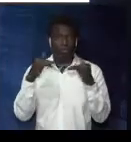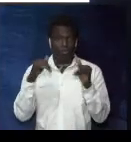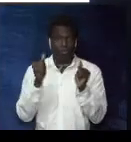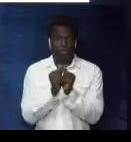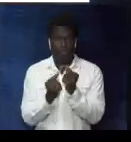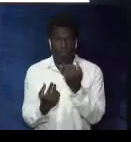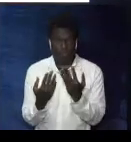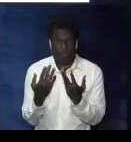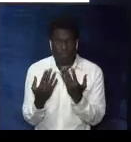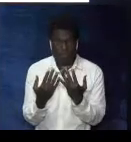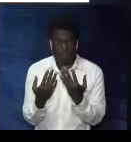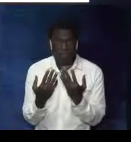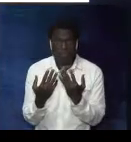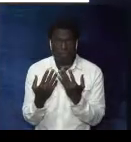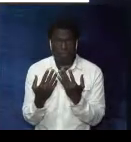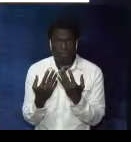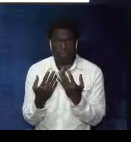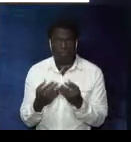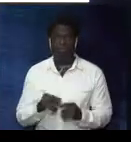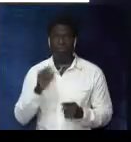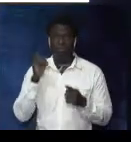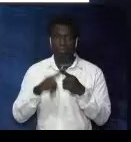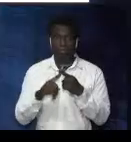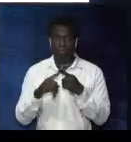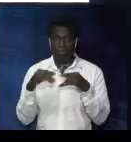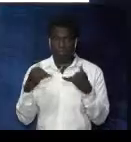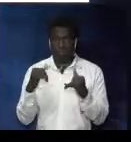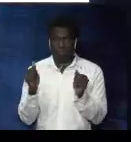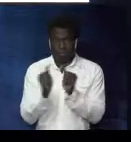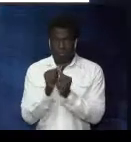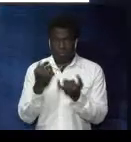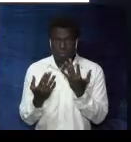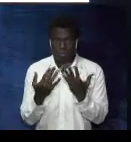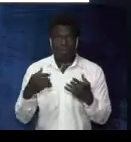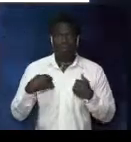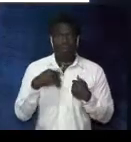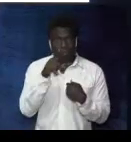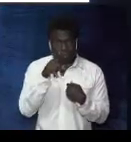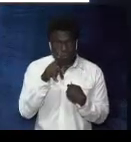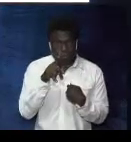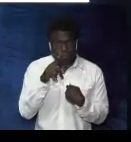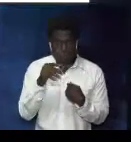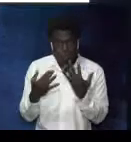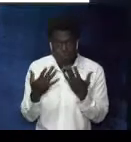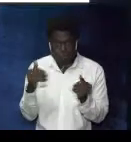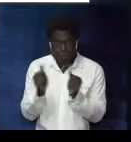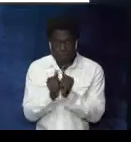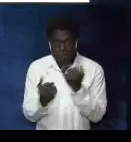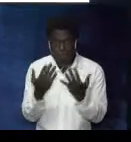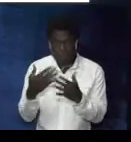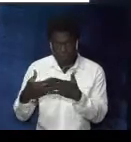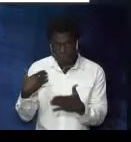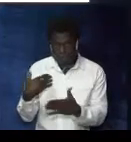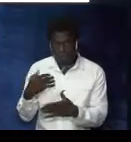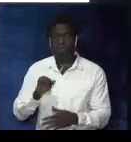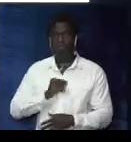To play with fire. To play with fire. Have you ever played with fire before?